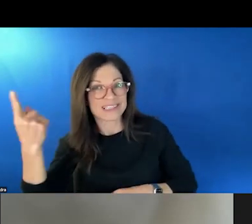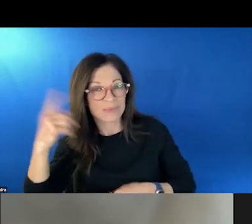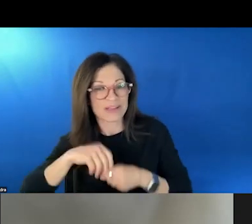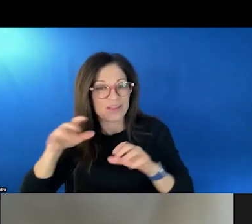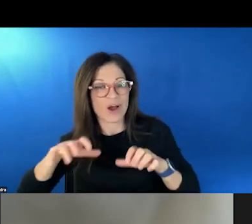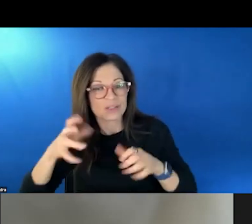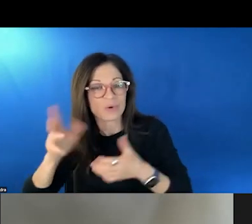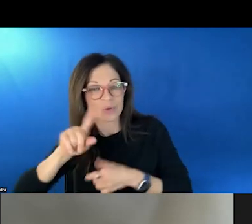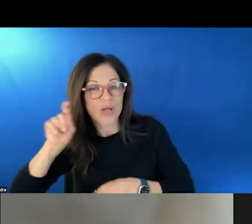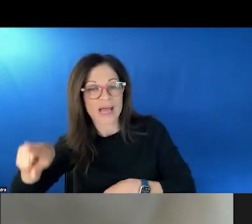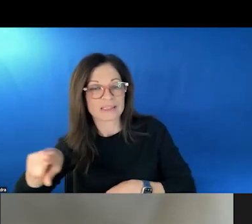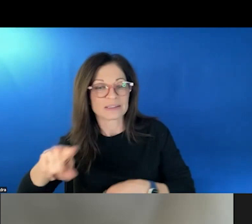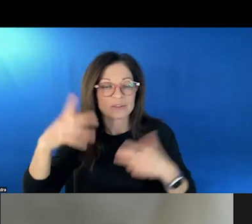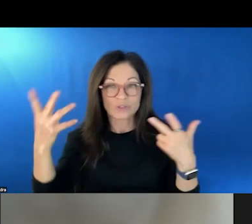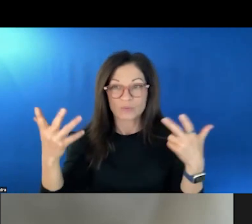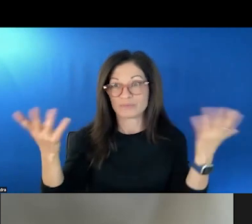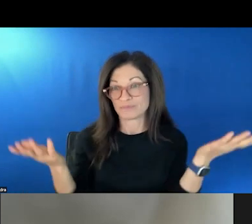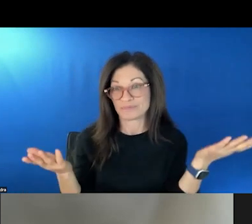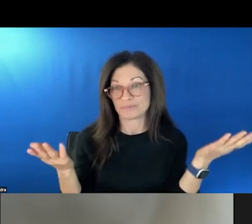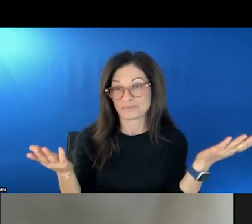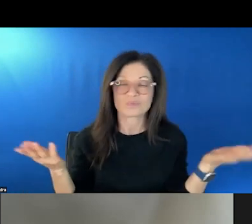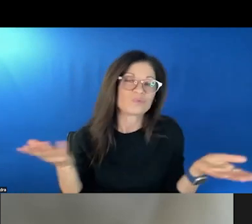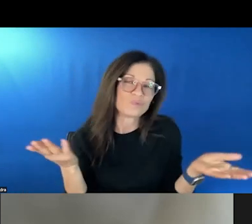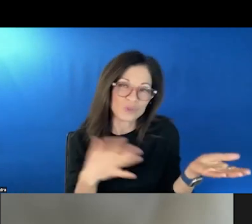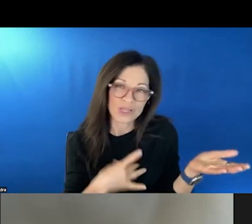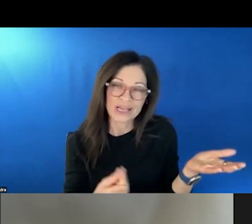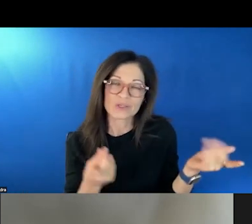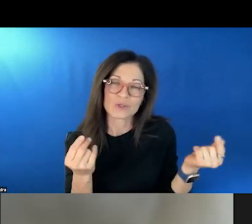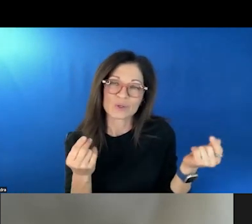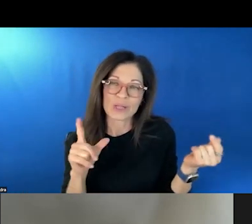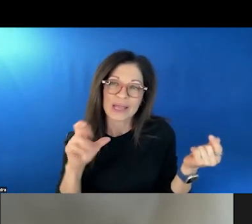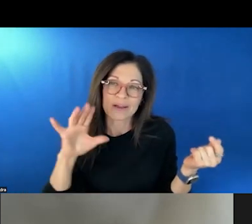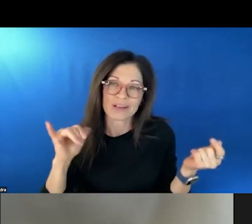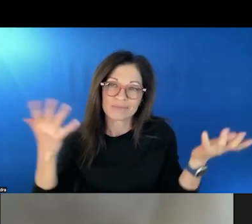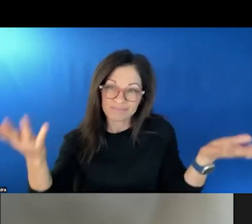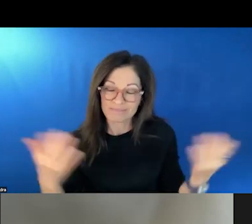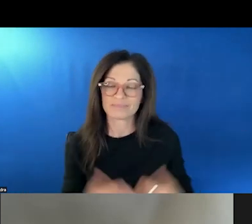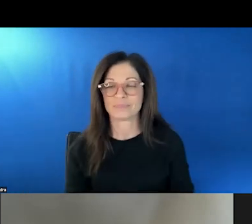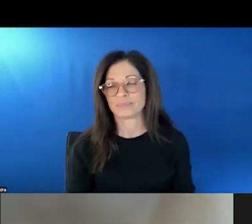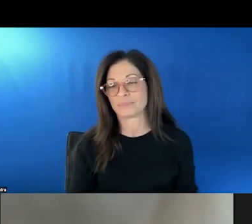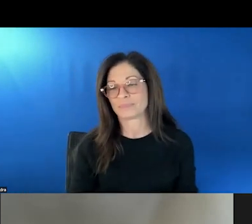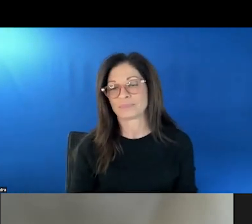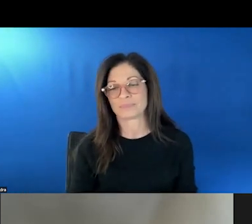ask. So what would you like to do? How would you like to proceed?